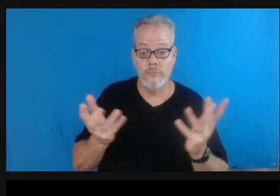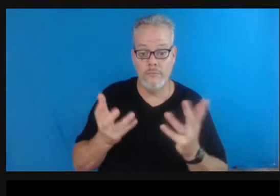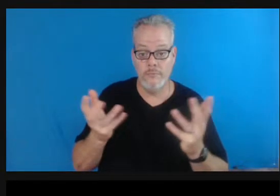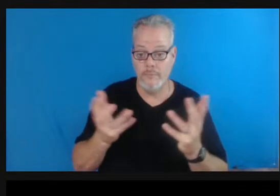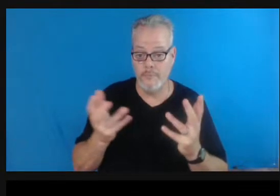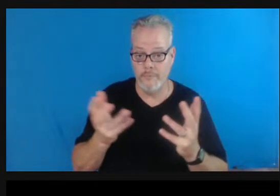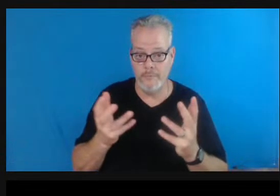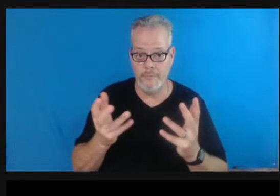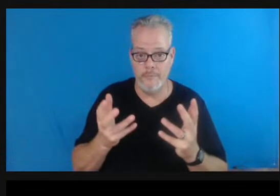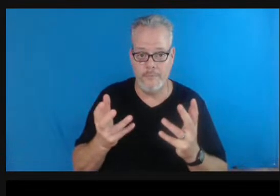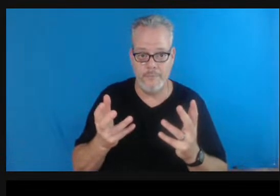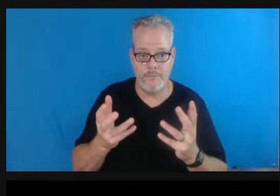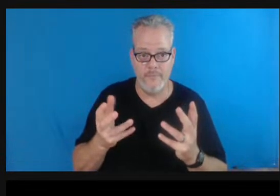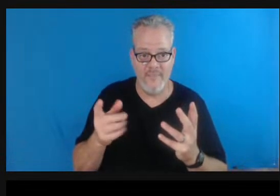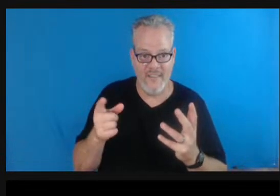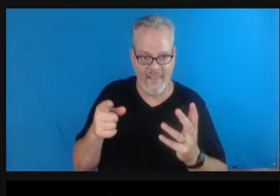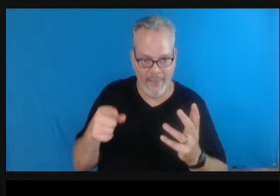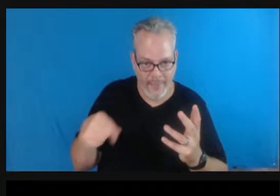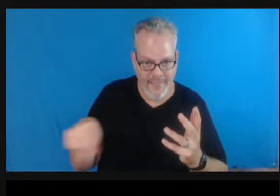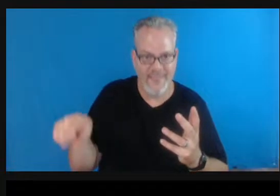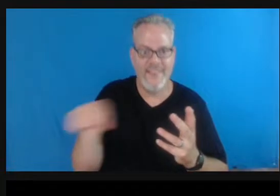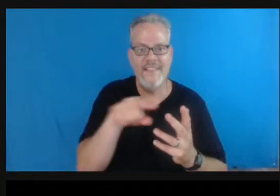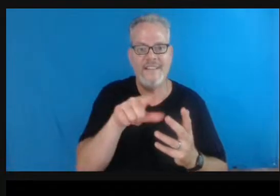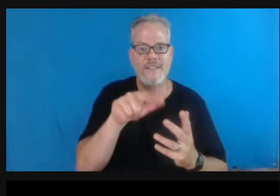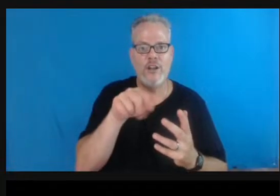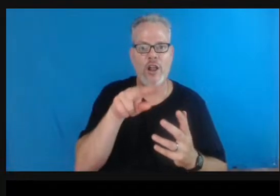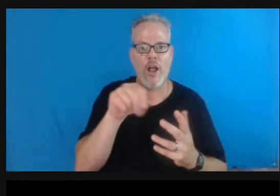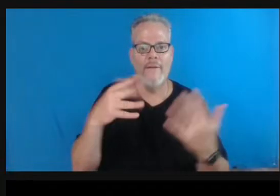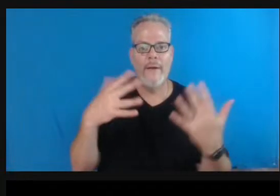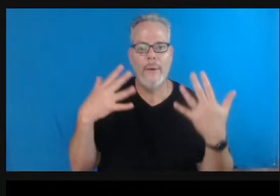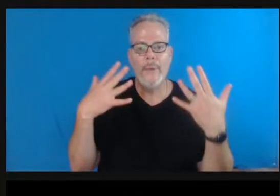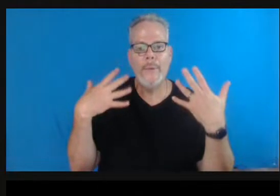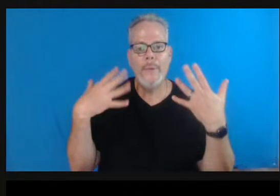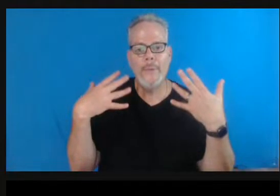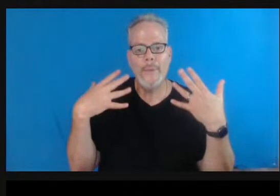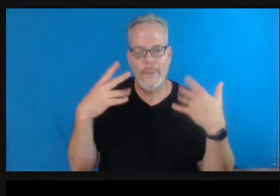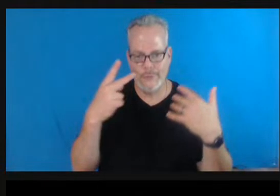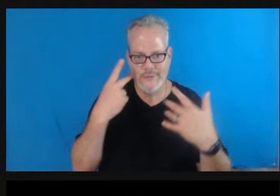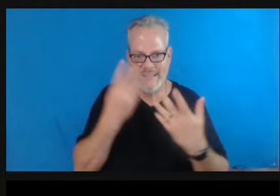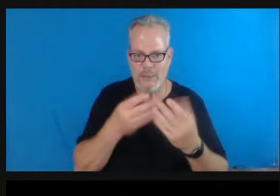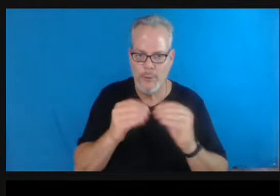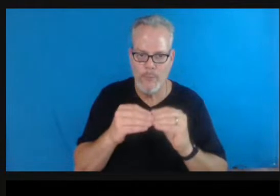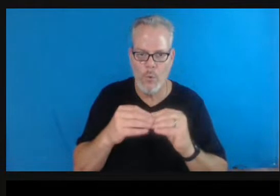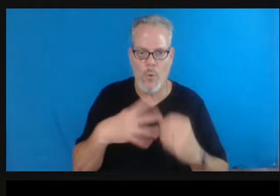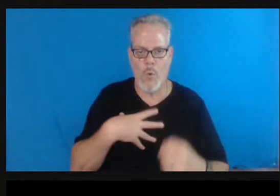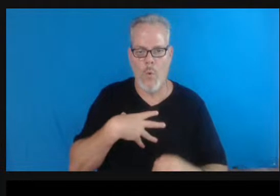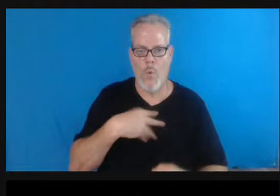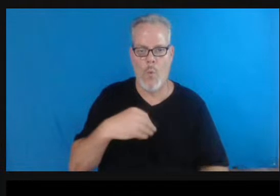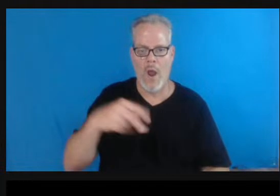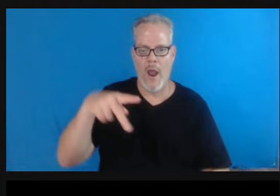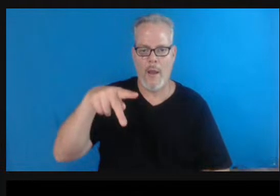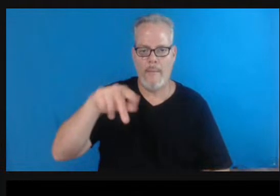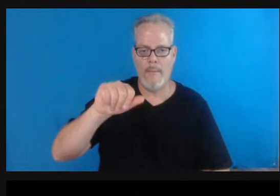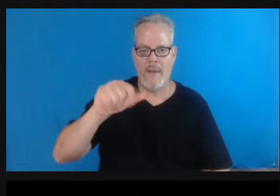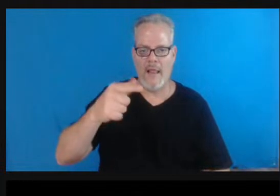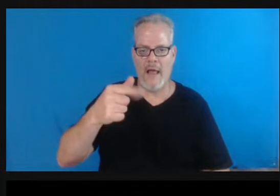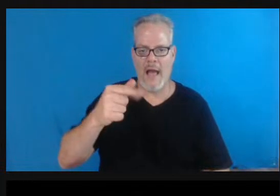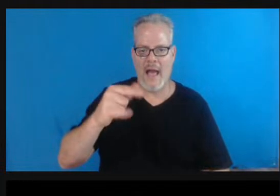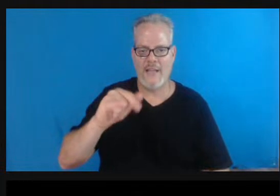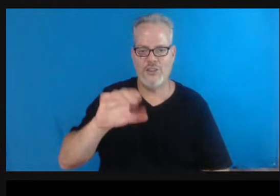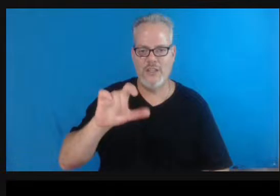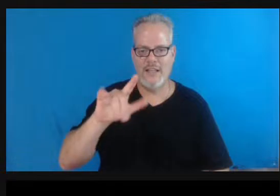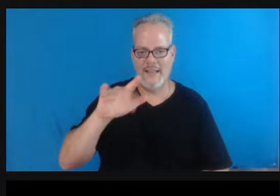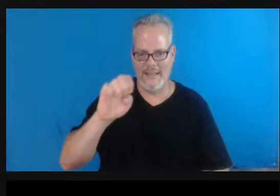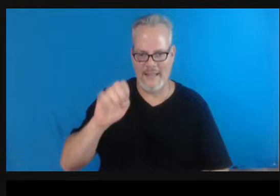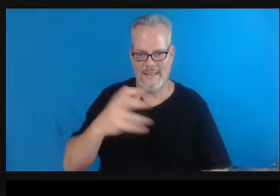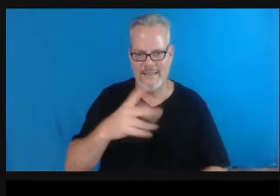in these lavas that have had more time to cool, you see more white plagioclase and dark green or brown